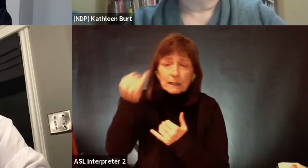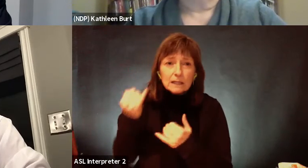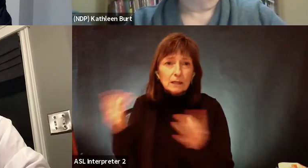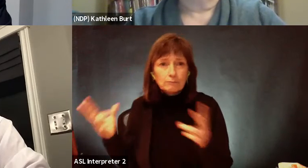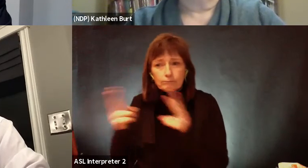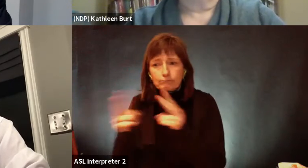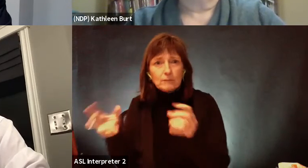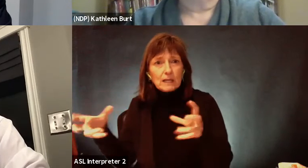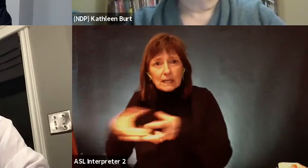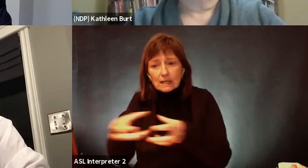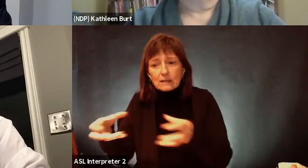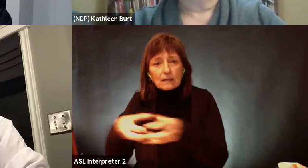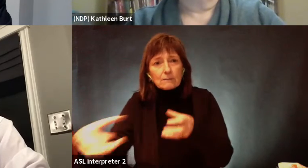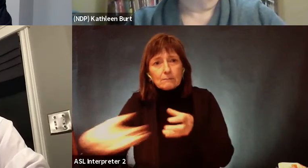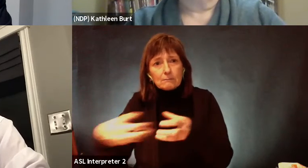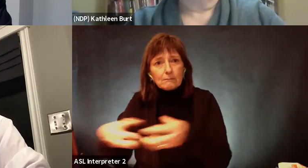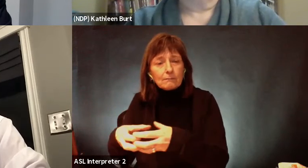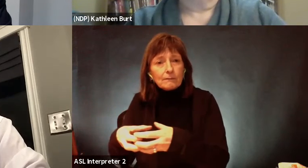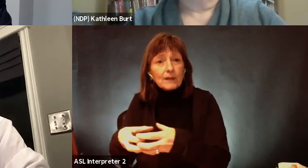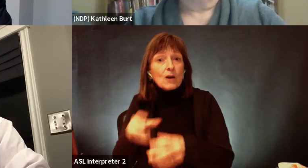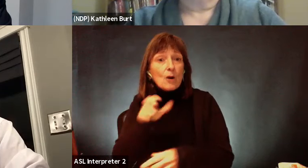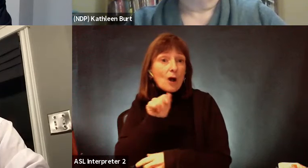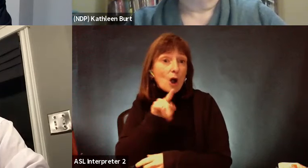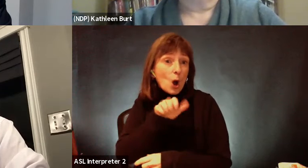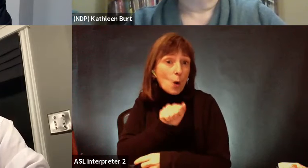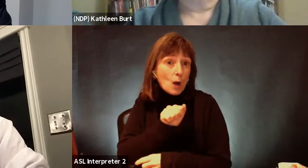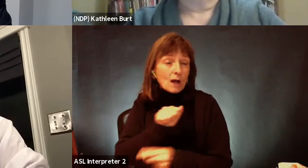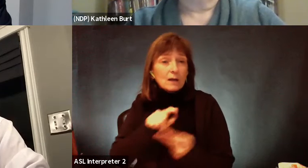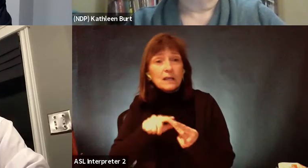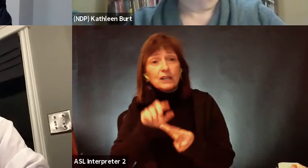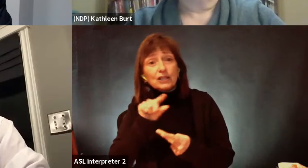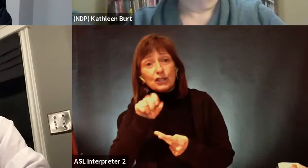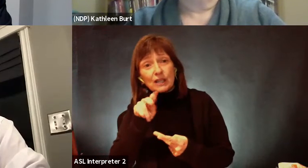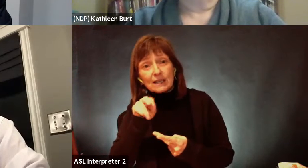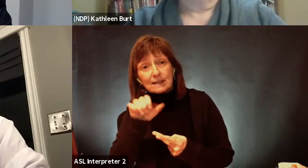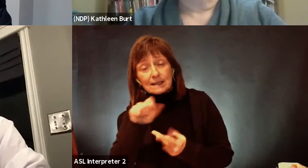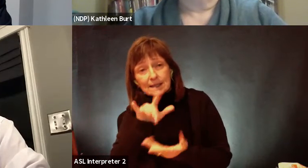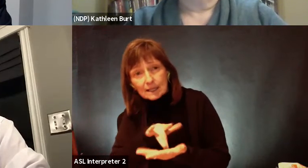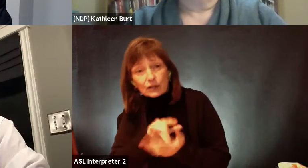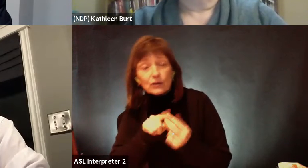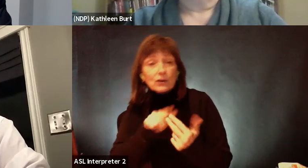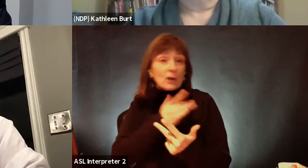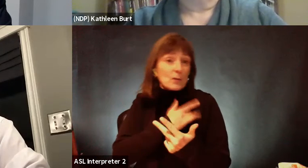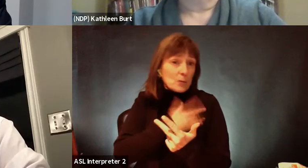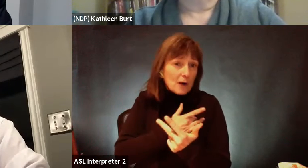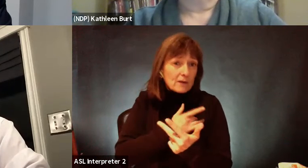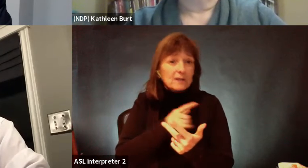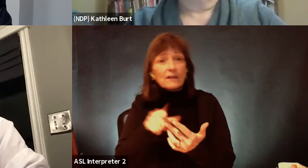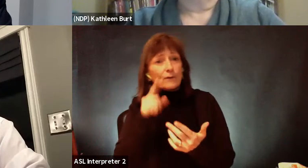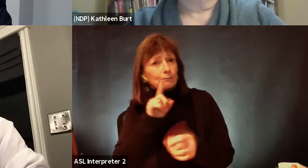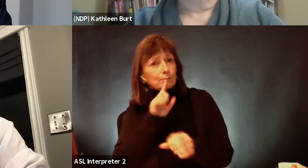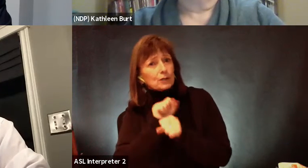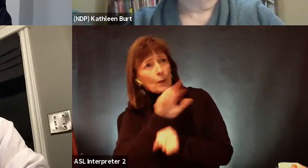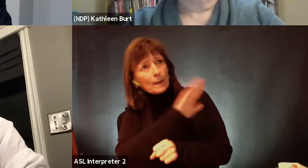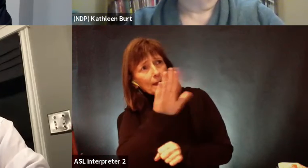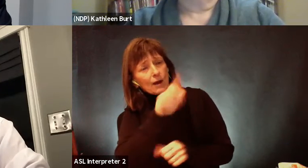partners such as ACOA, the Ocean Supercluster, the Genesis Center, and the province to build the relationships that is necessary for